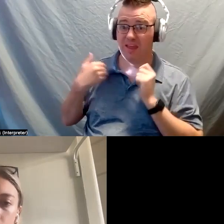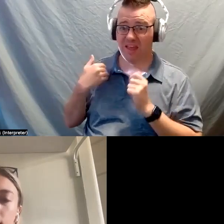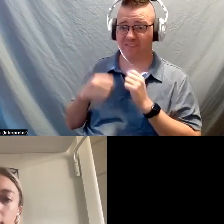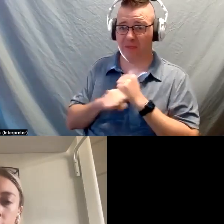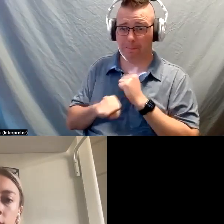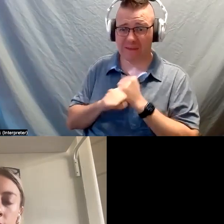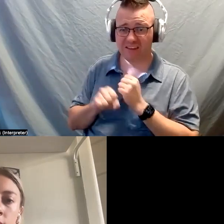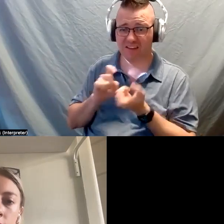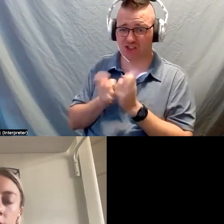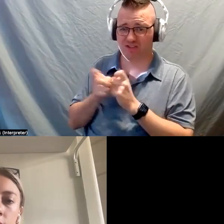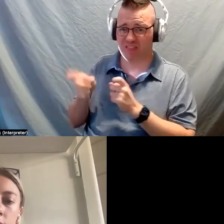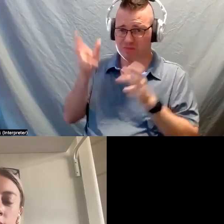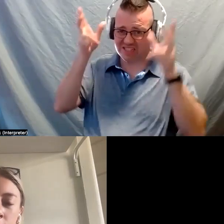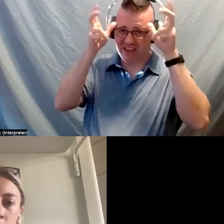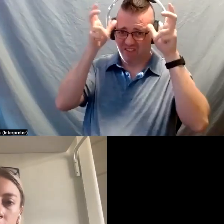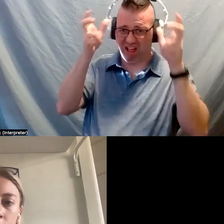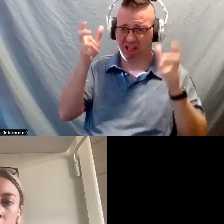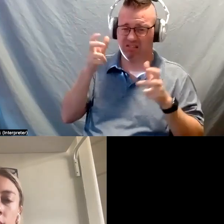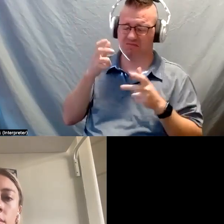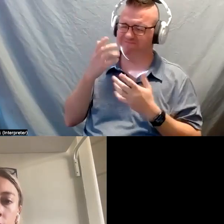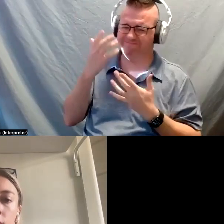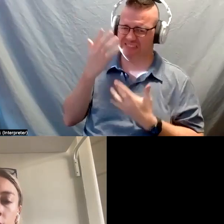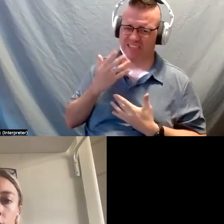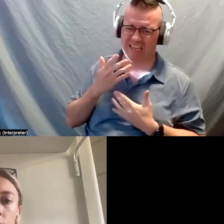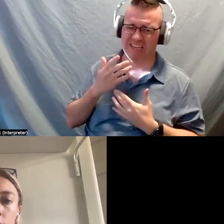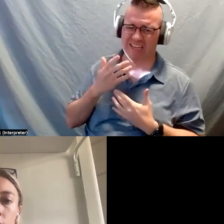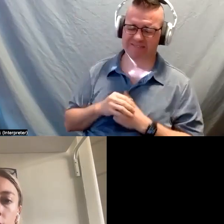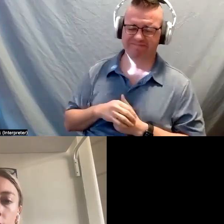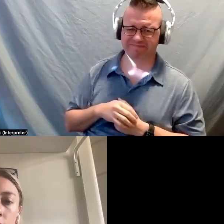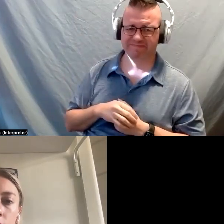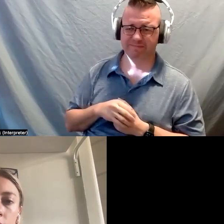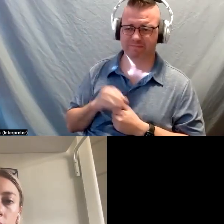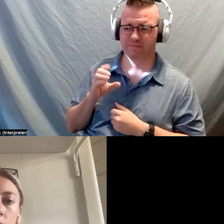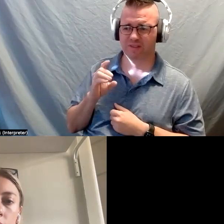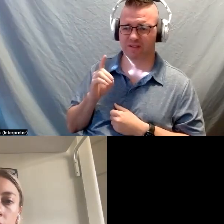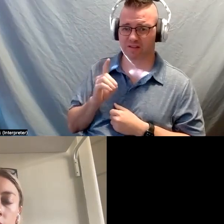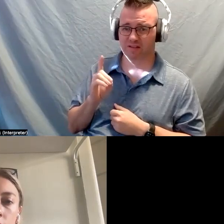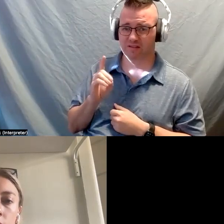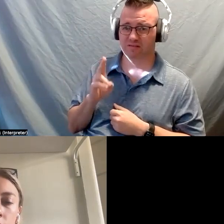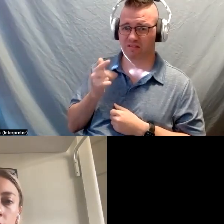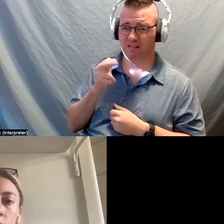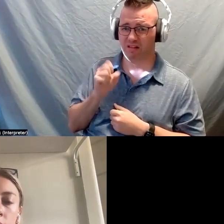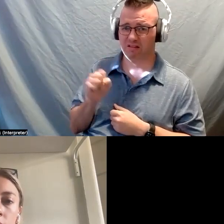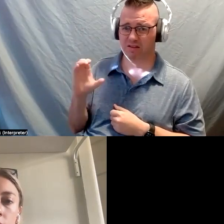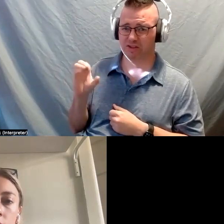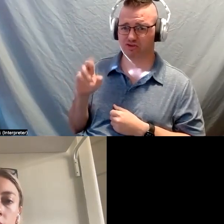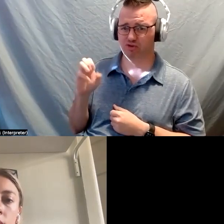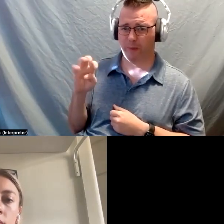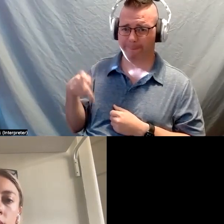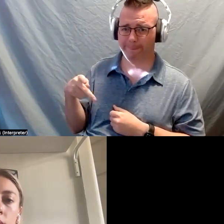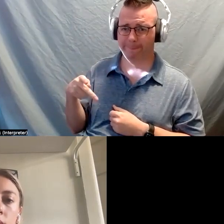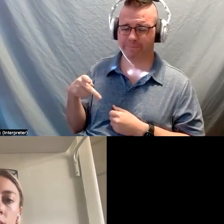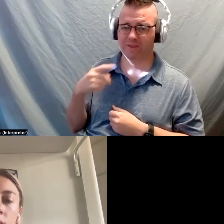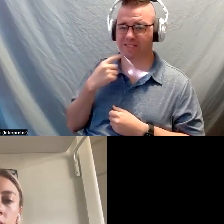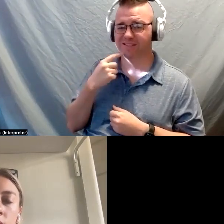as well at that stage was particularly cruel and callous. And he said, Douglas Crimp this is, that seldom has